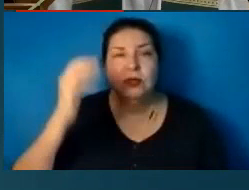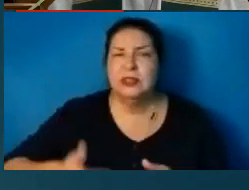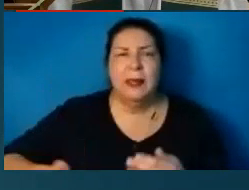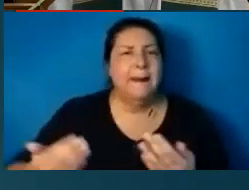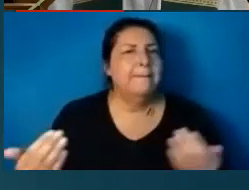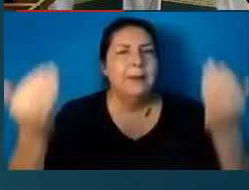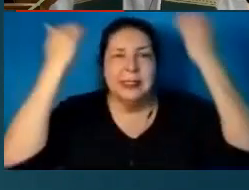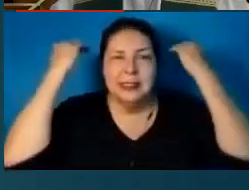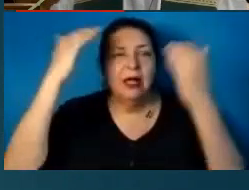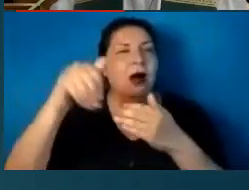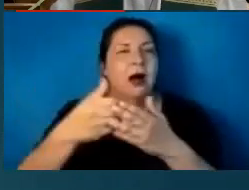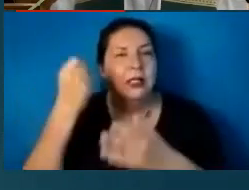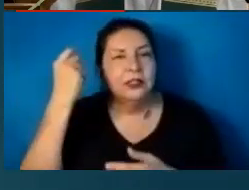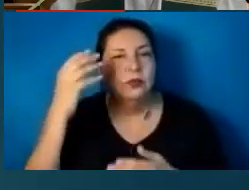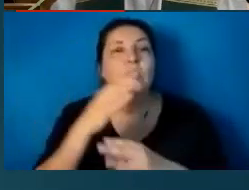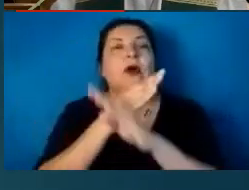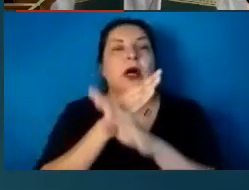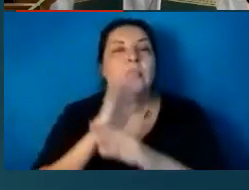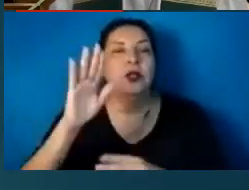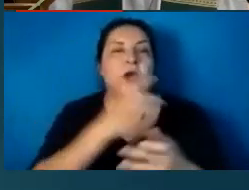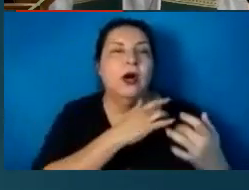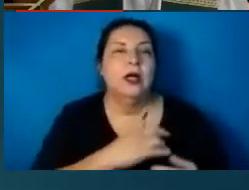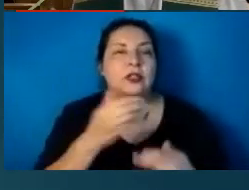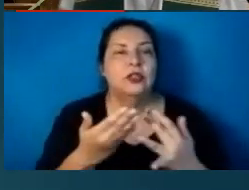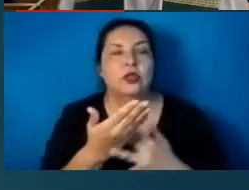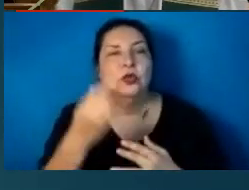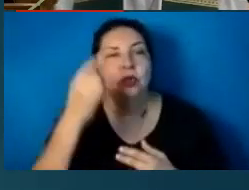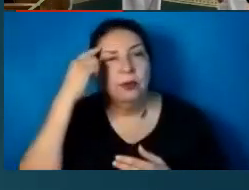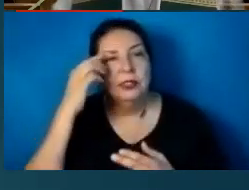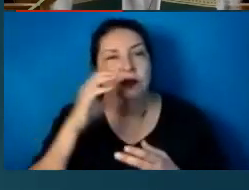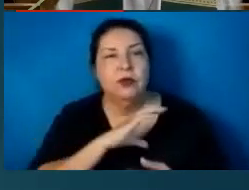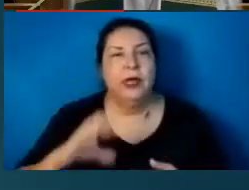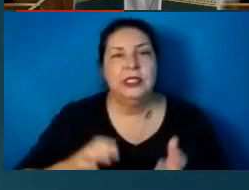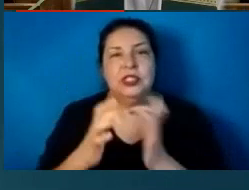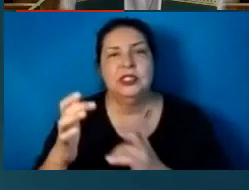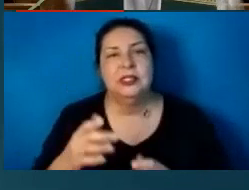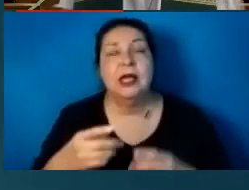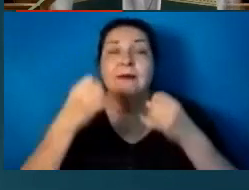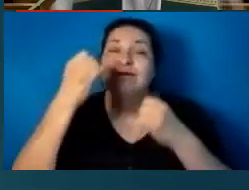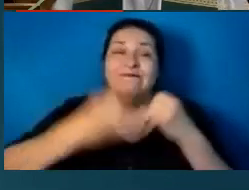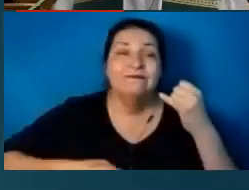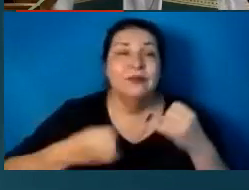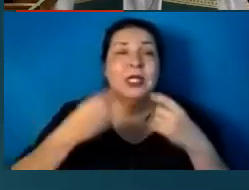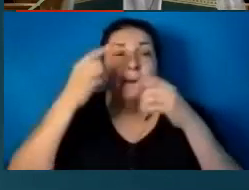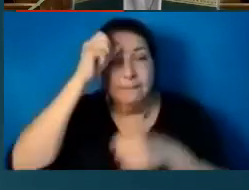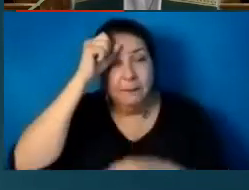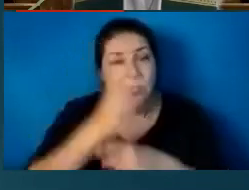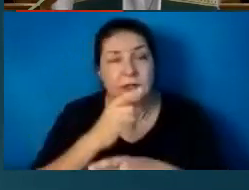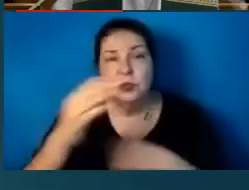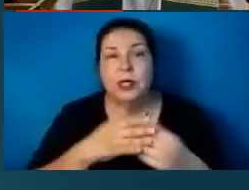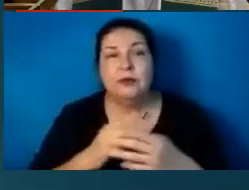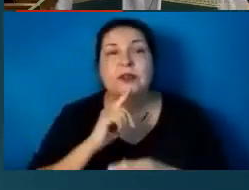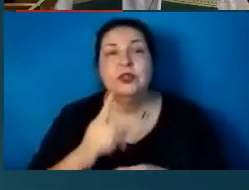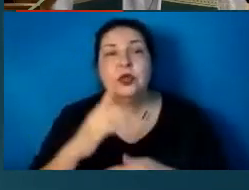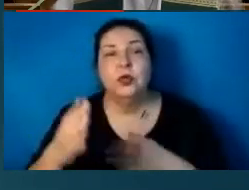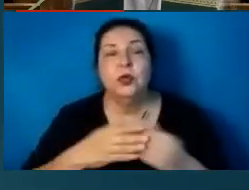and your minds in Christ Jesus. Finally, brothers, whatever is true, whatever is honorable, whatever